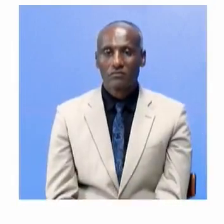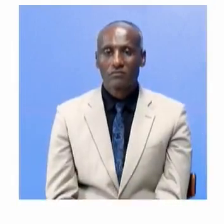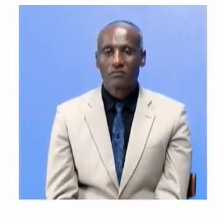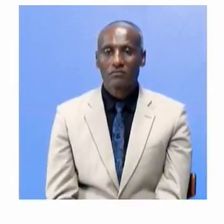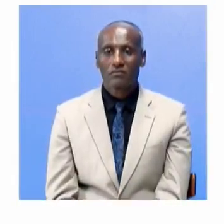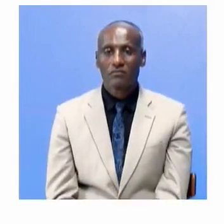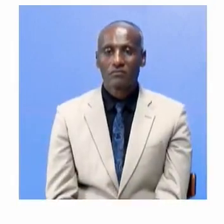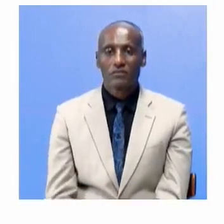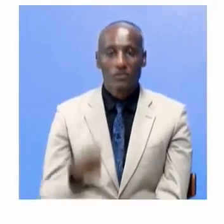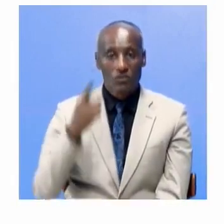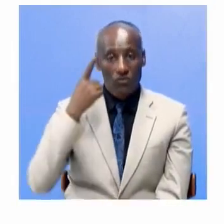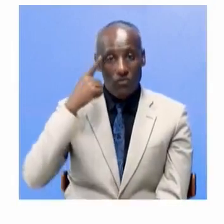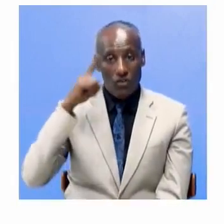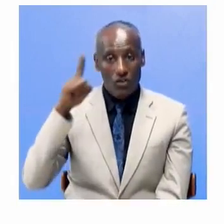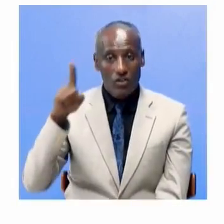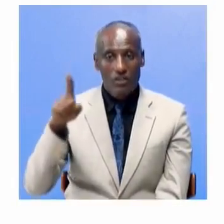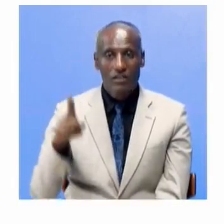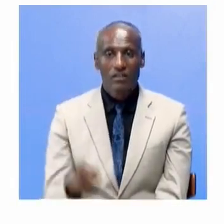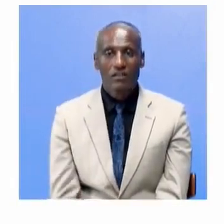for